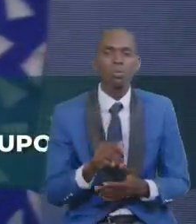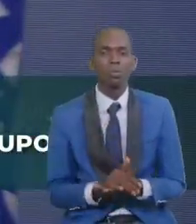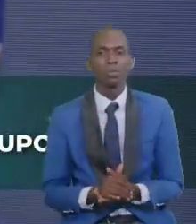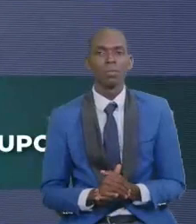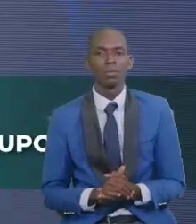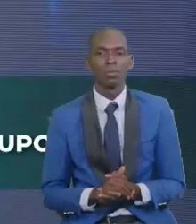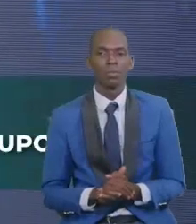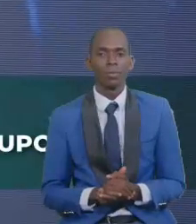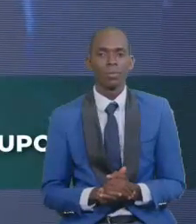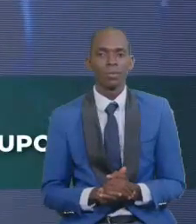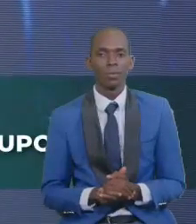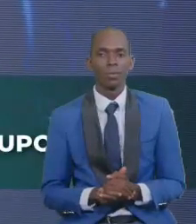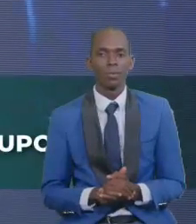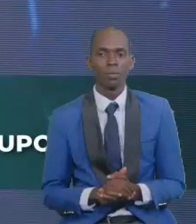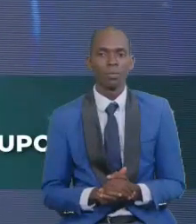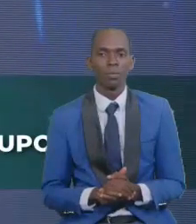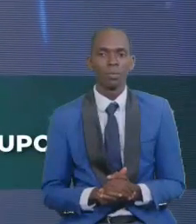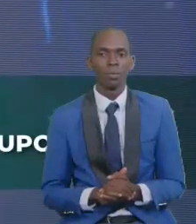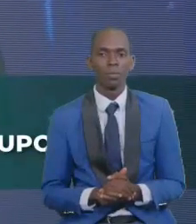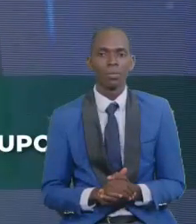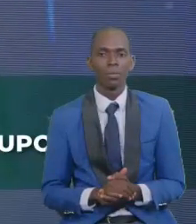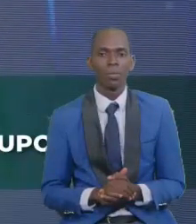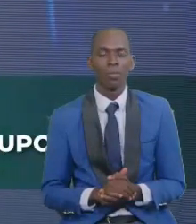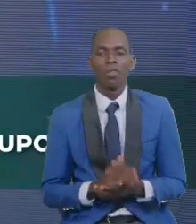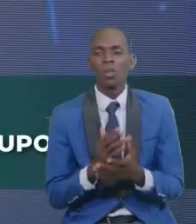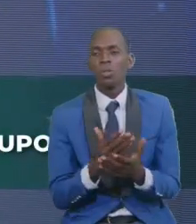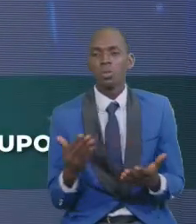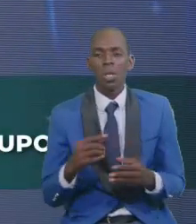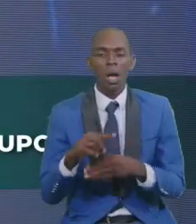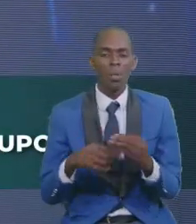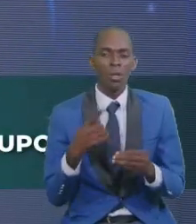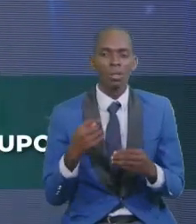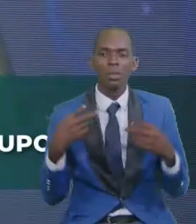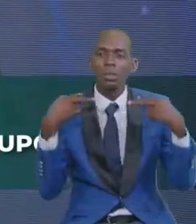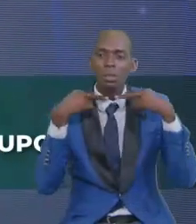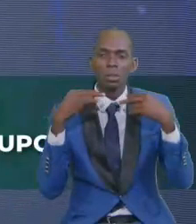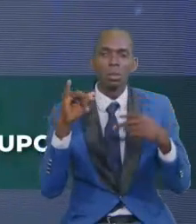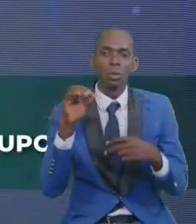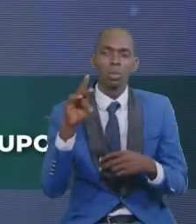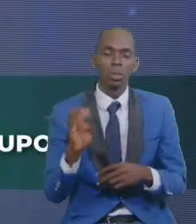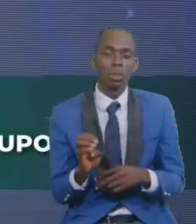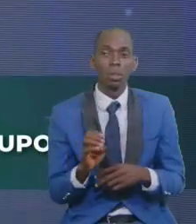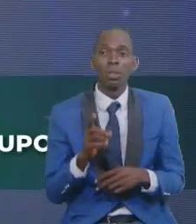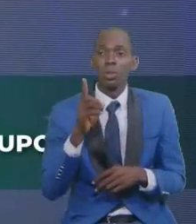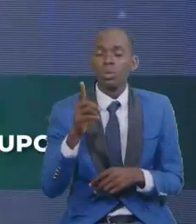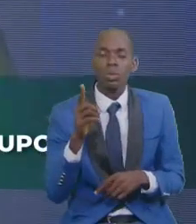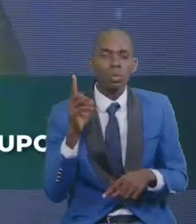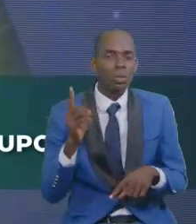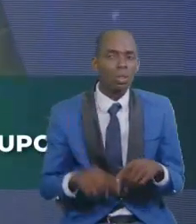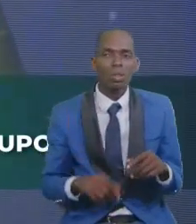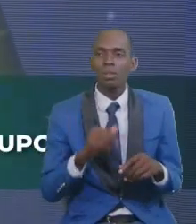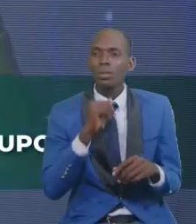Something about the yoke. you cannot bear